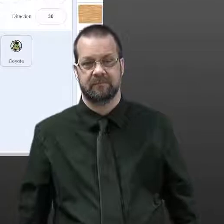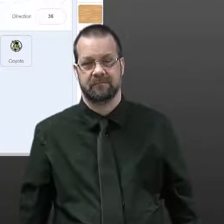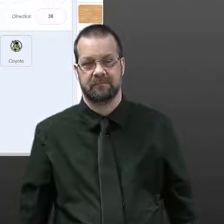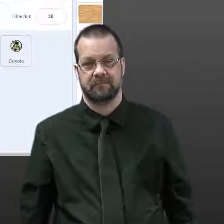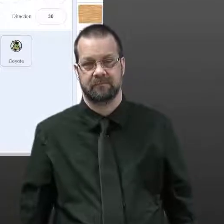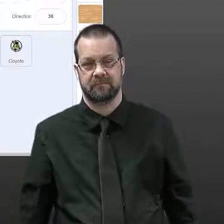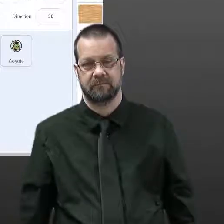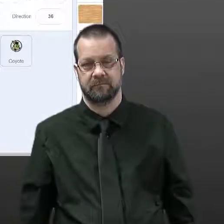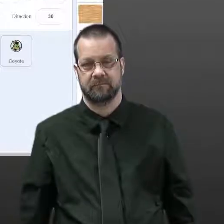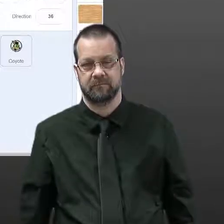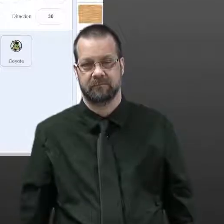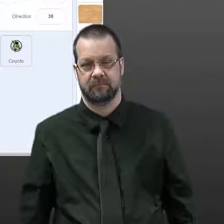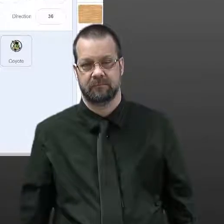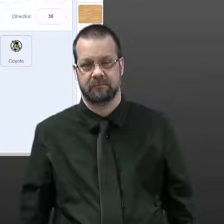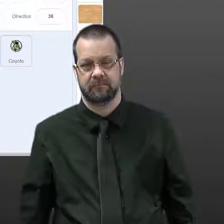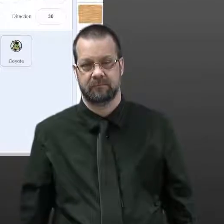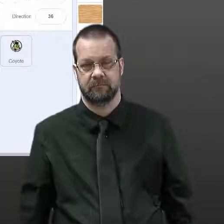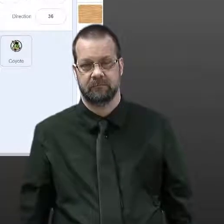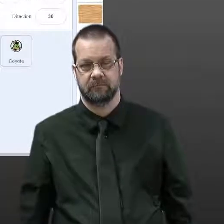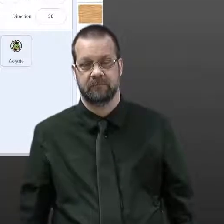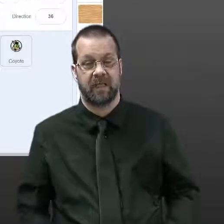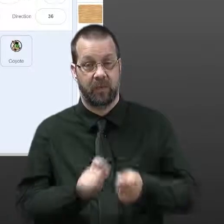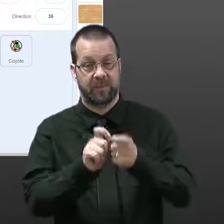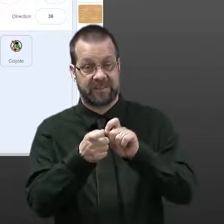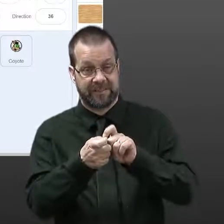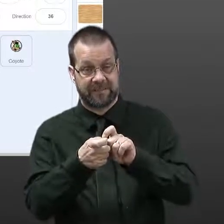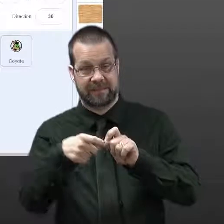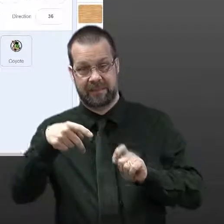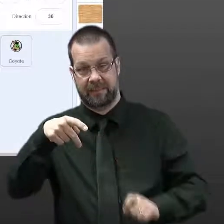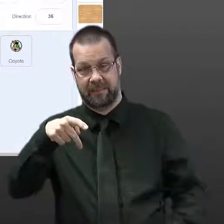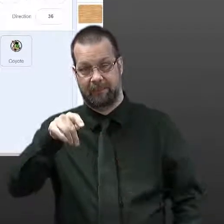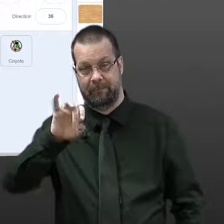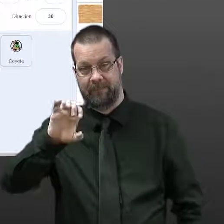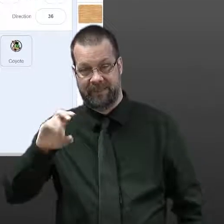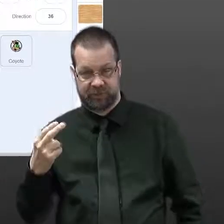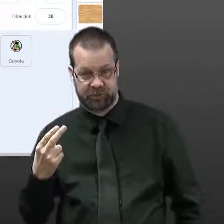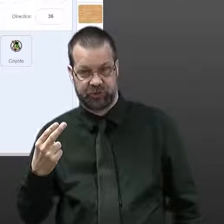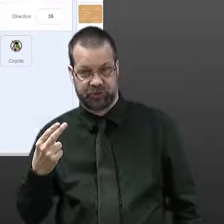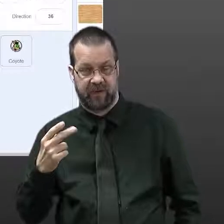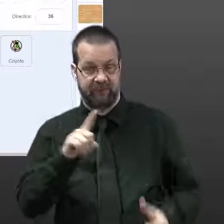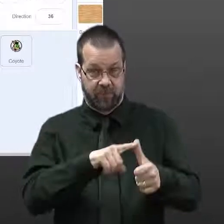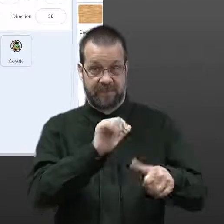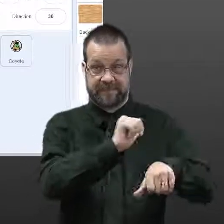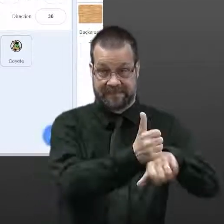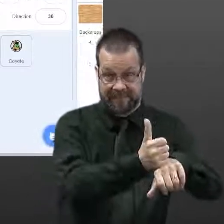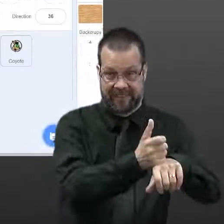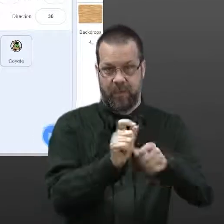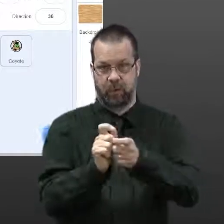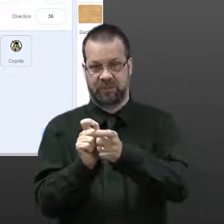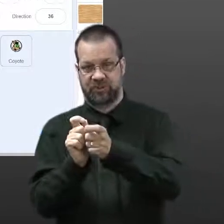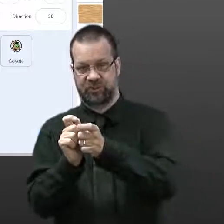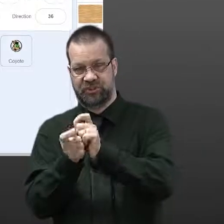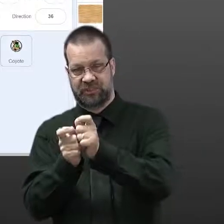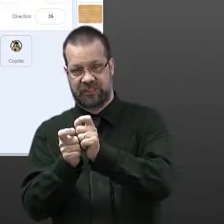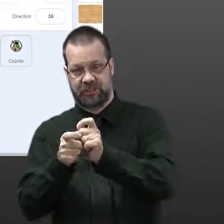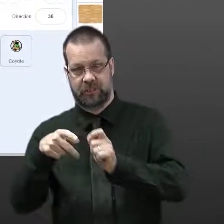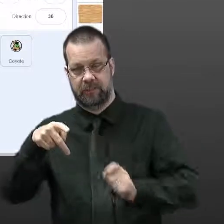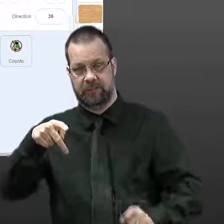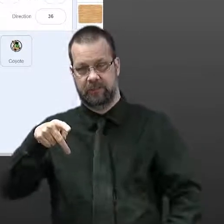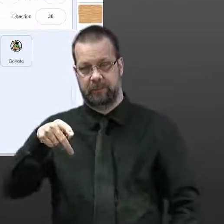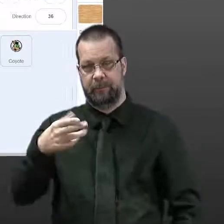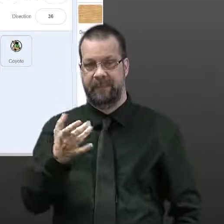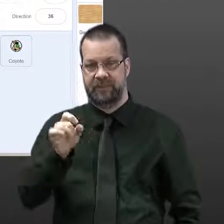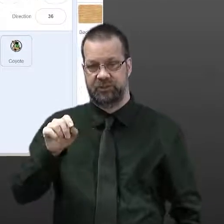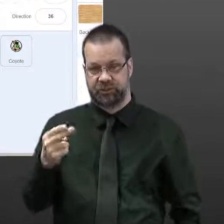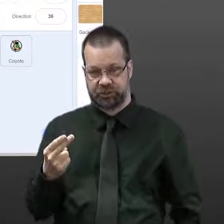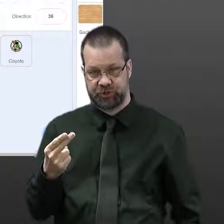do is we are going to change the pitch effect. So the first thing we did was set it. Now we're going to change the pitch